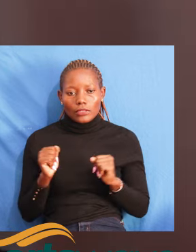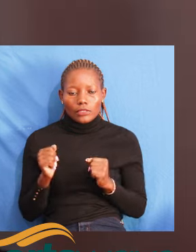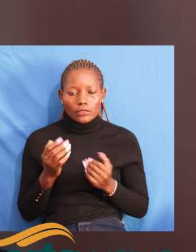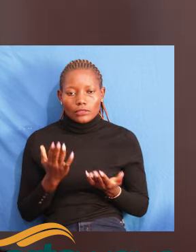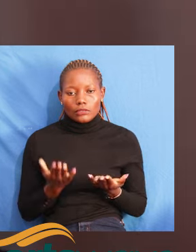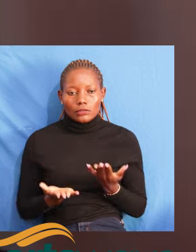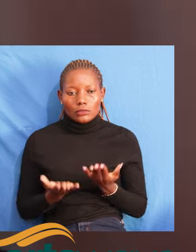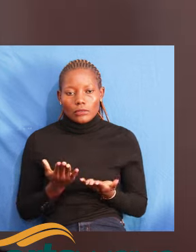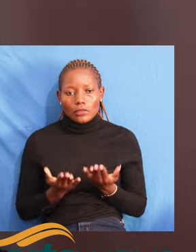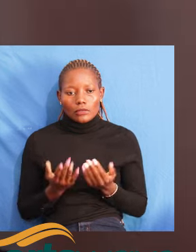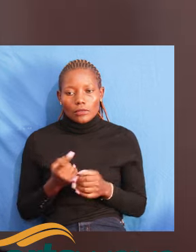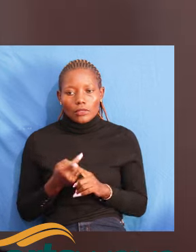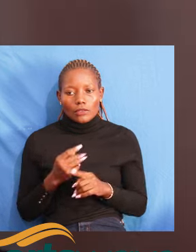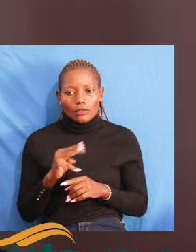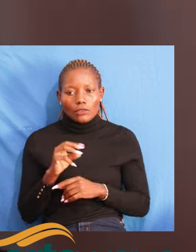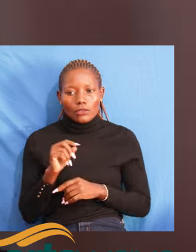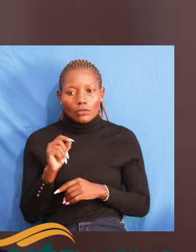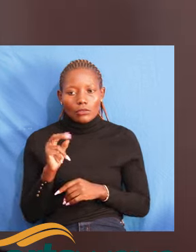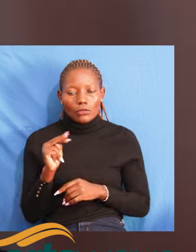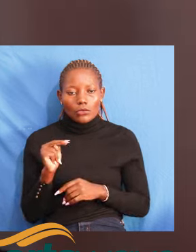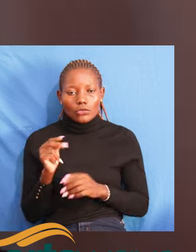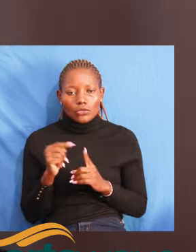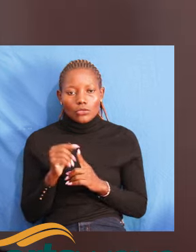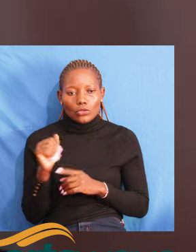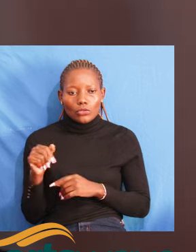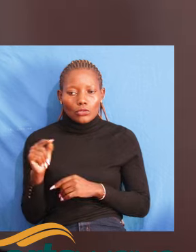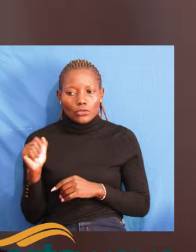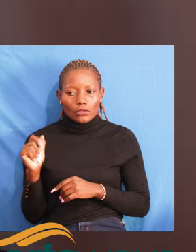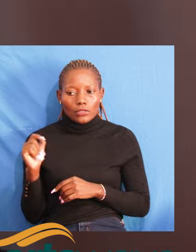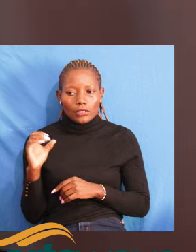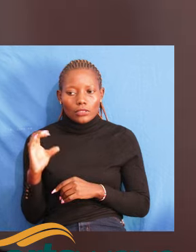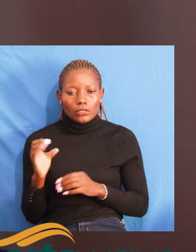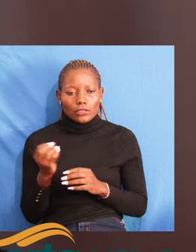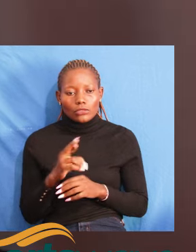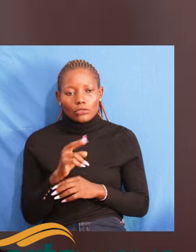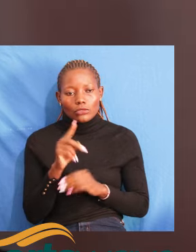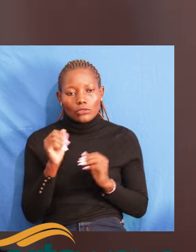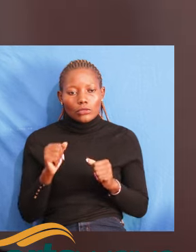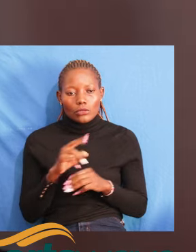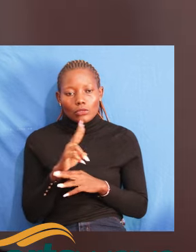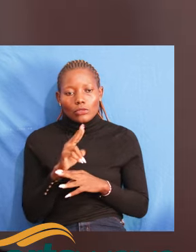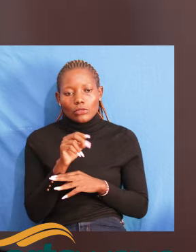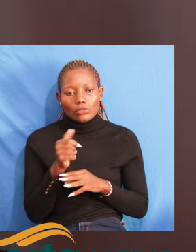from motion to static, or you can use other alternatives?